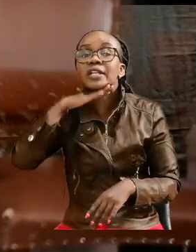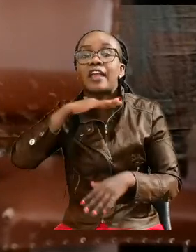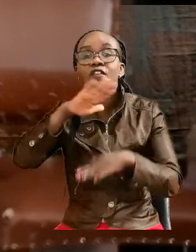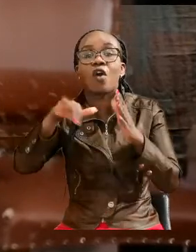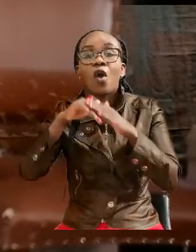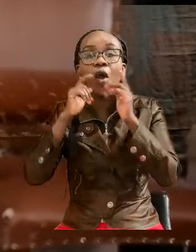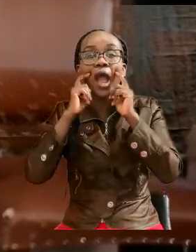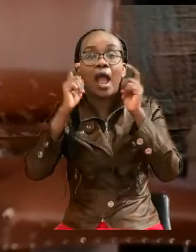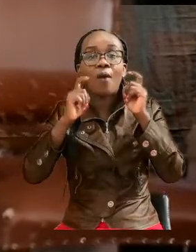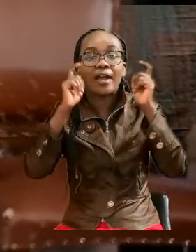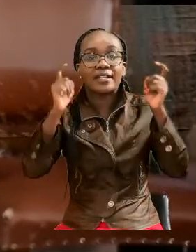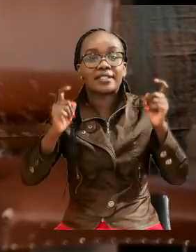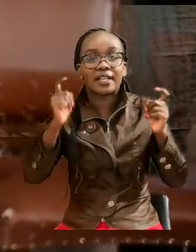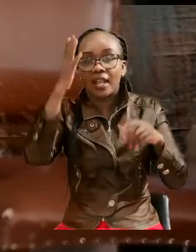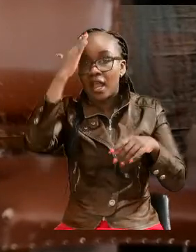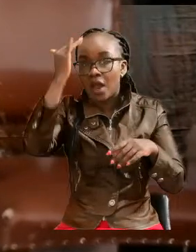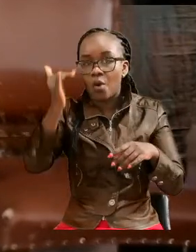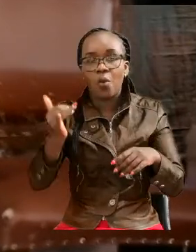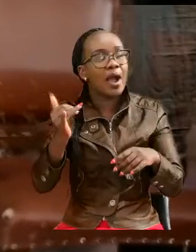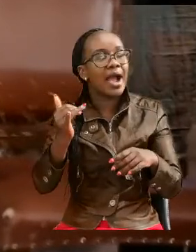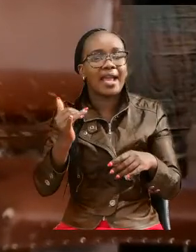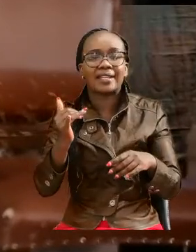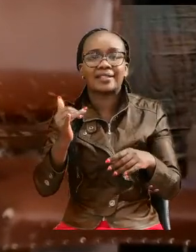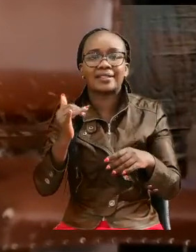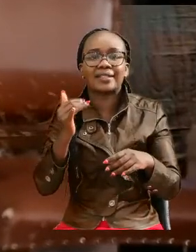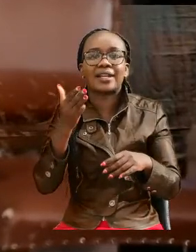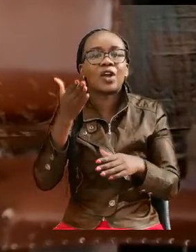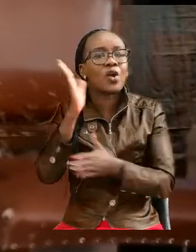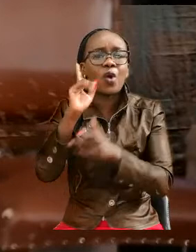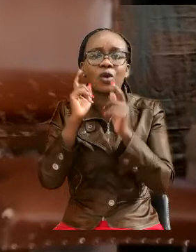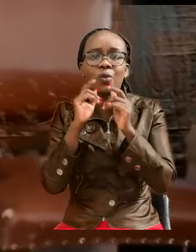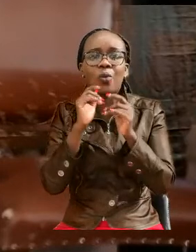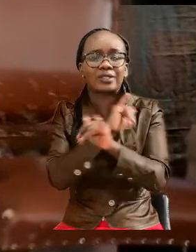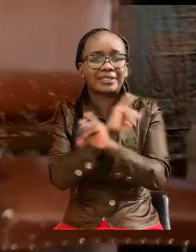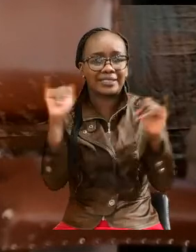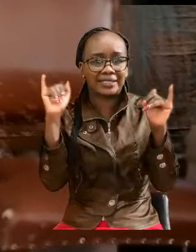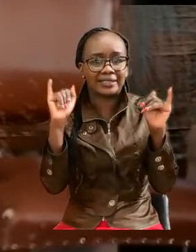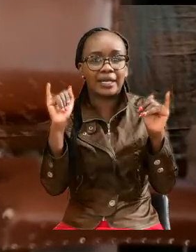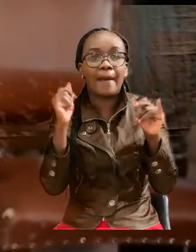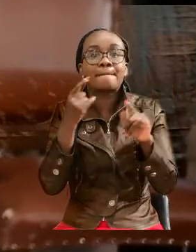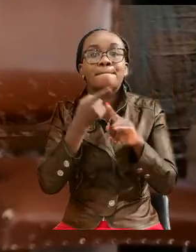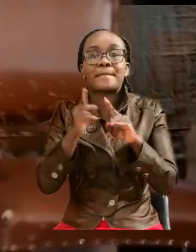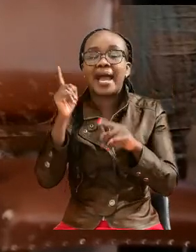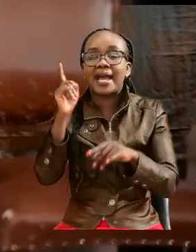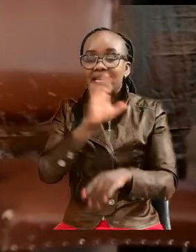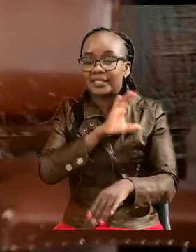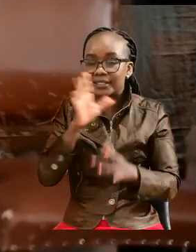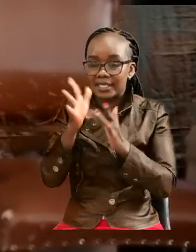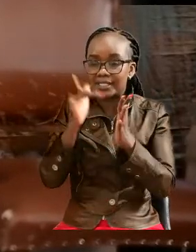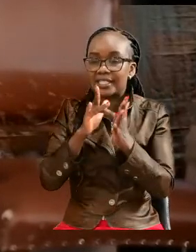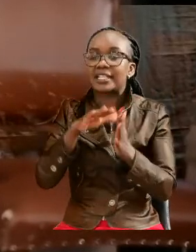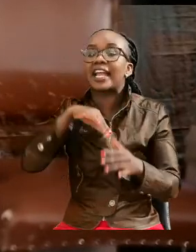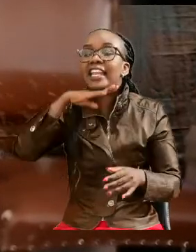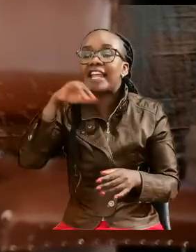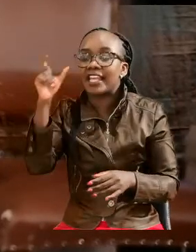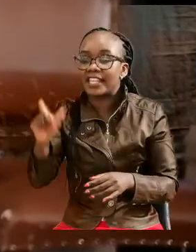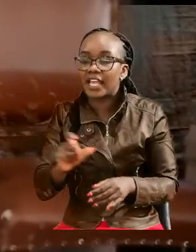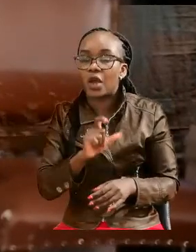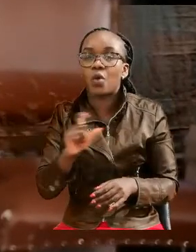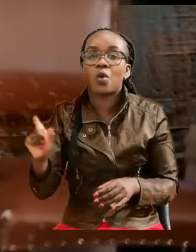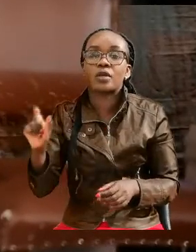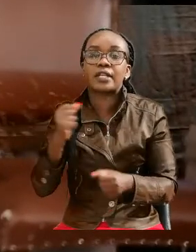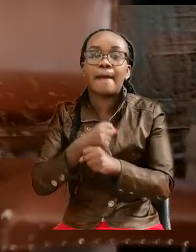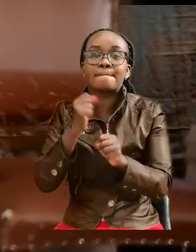because he was with no sin. By his death on the cross, Jesus made himself